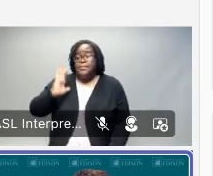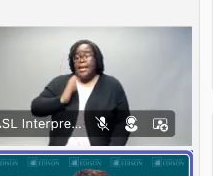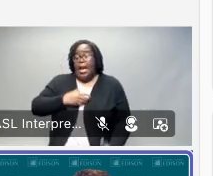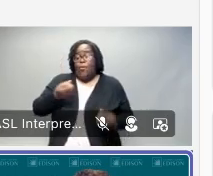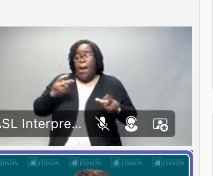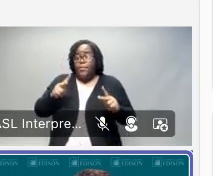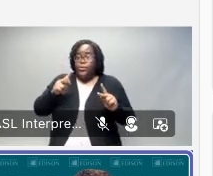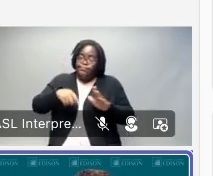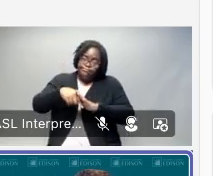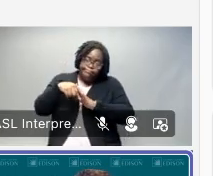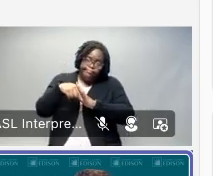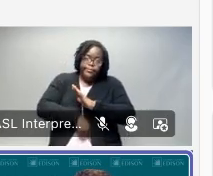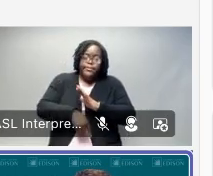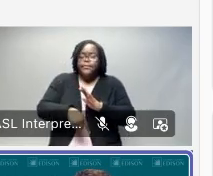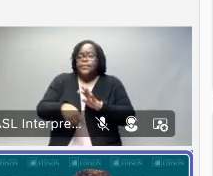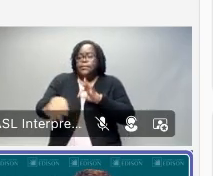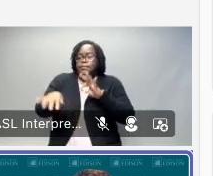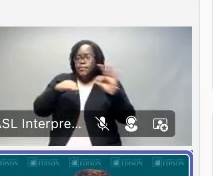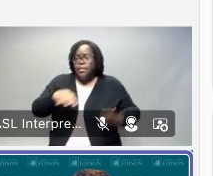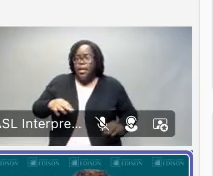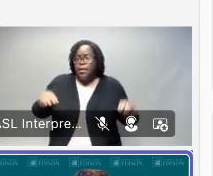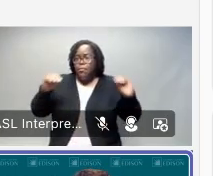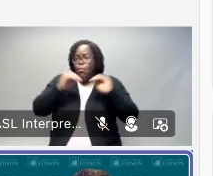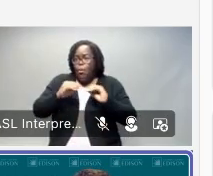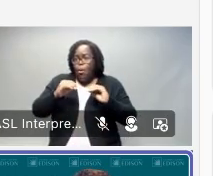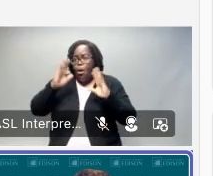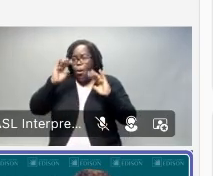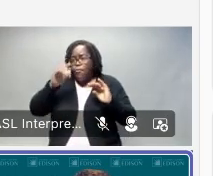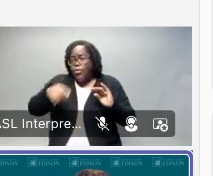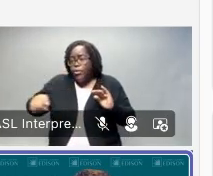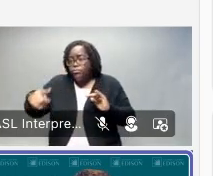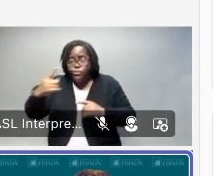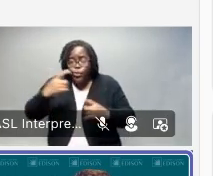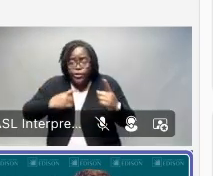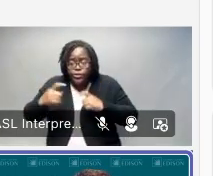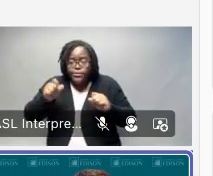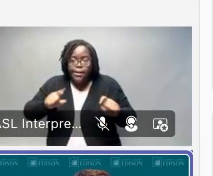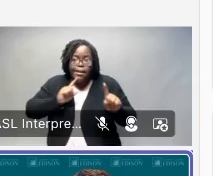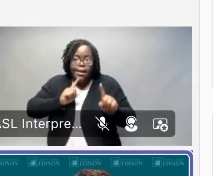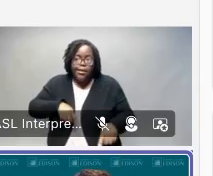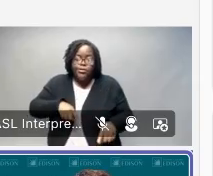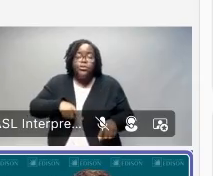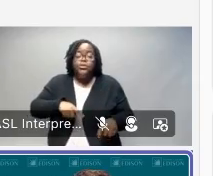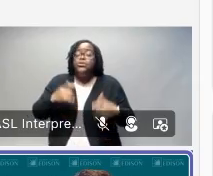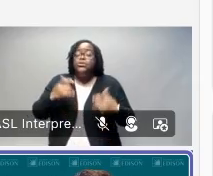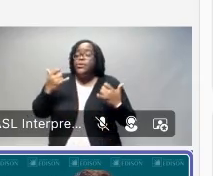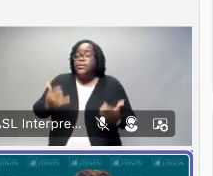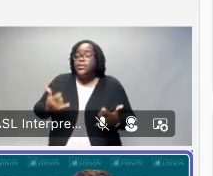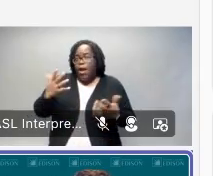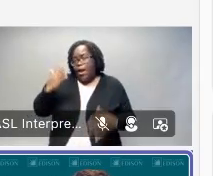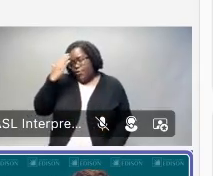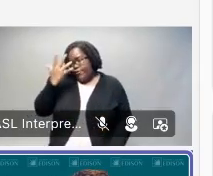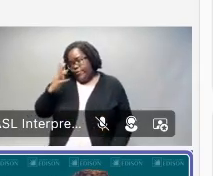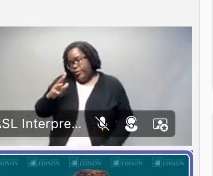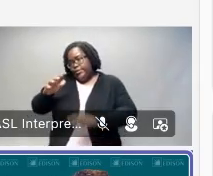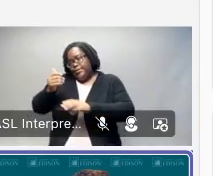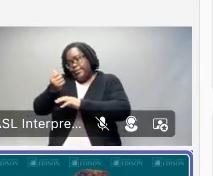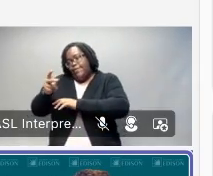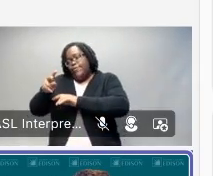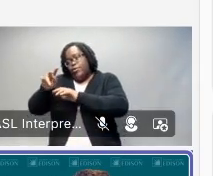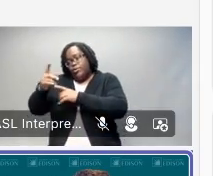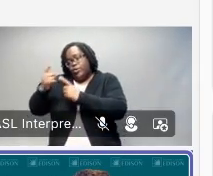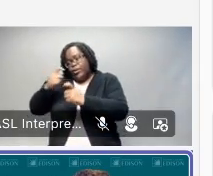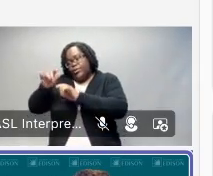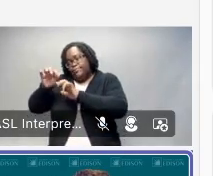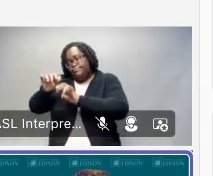dive deeper into the topics that we discussed and hopefully get your questions answered. We now invite you. I know there have been several questions that have come through already,